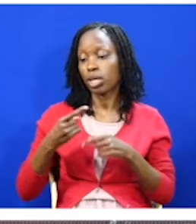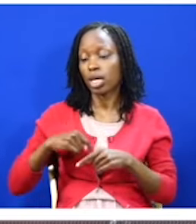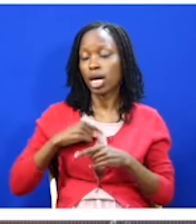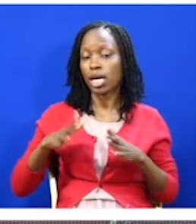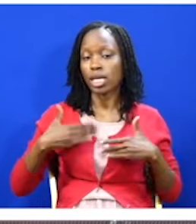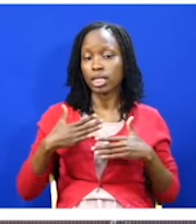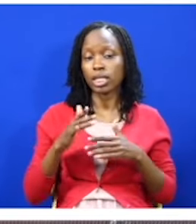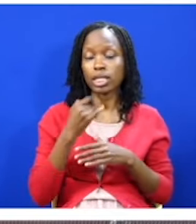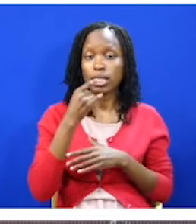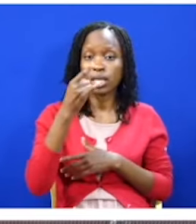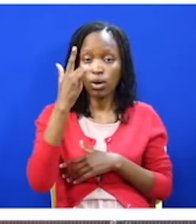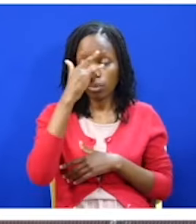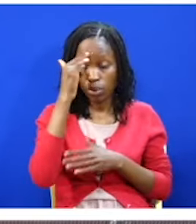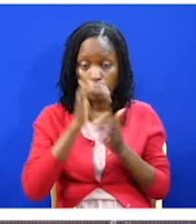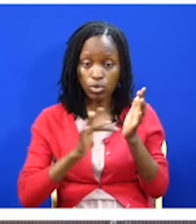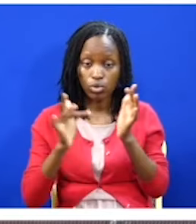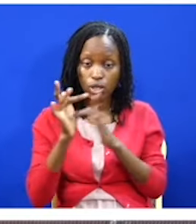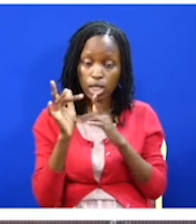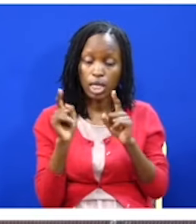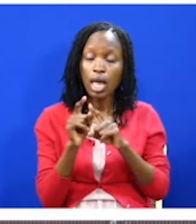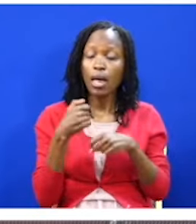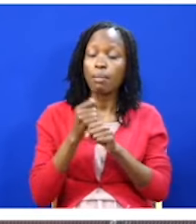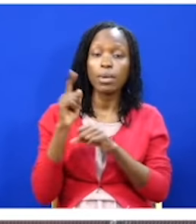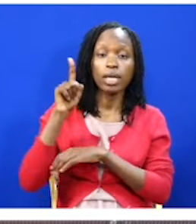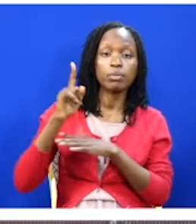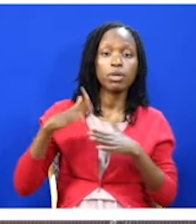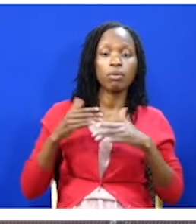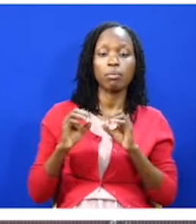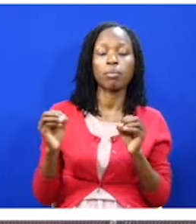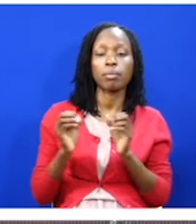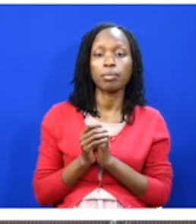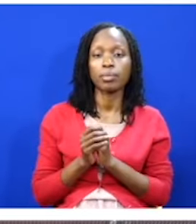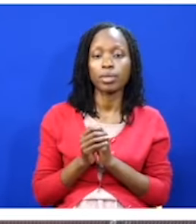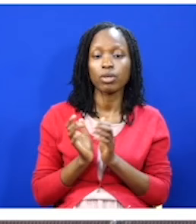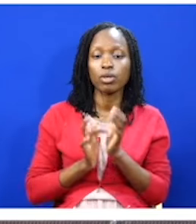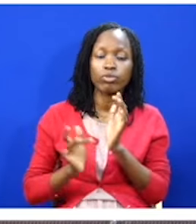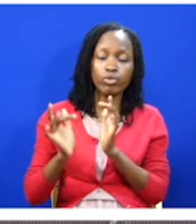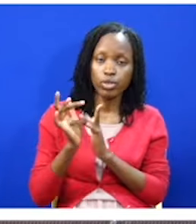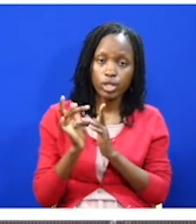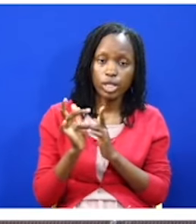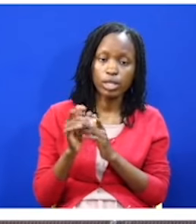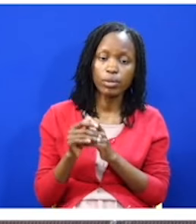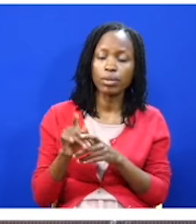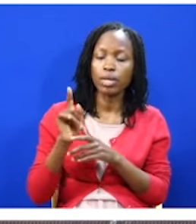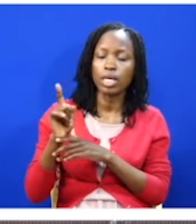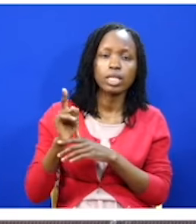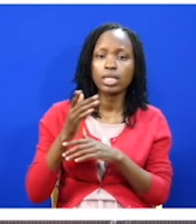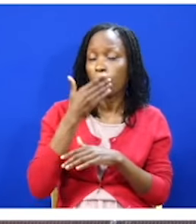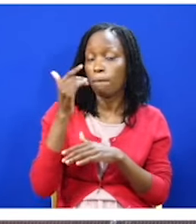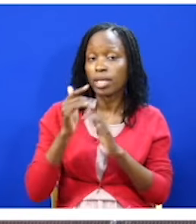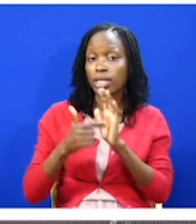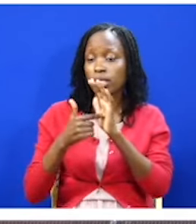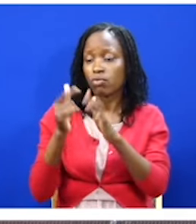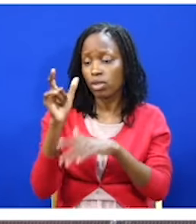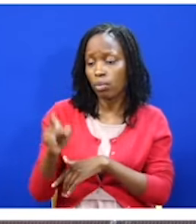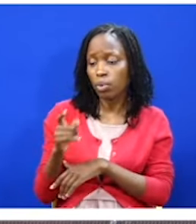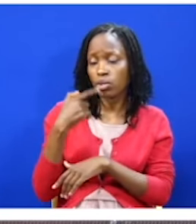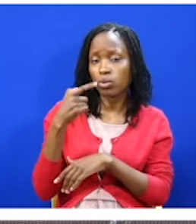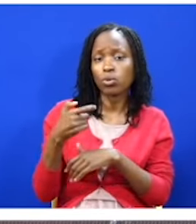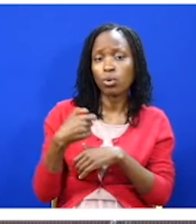It says, because Jesus did not please himself. Jesus, like we said, is the greatest example of someone who did